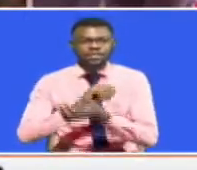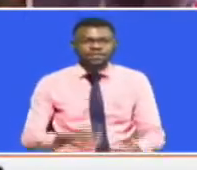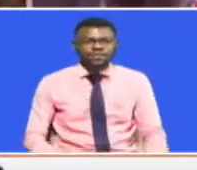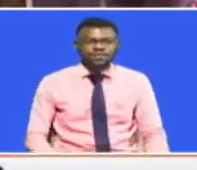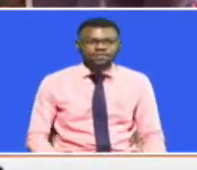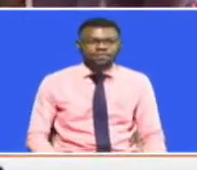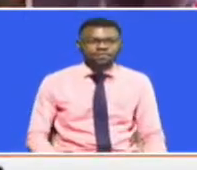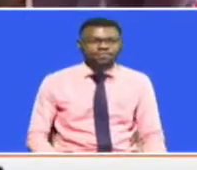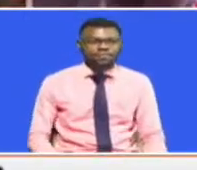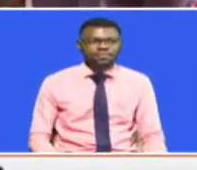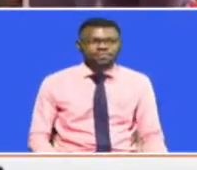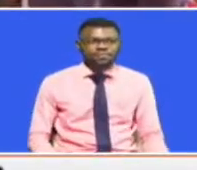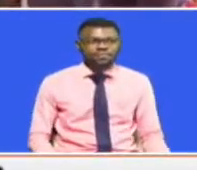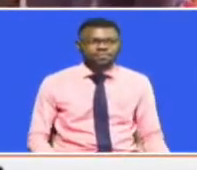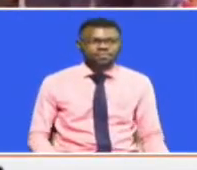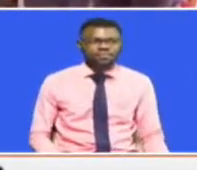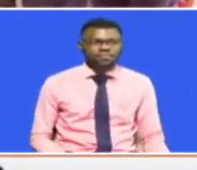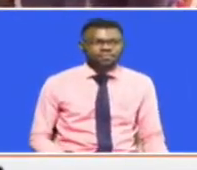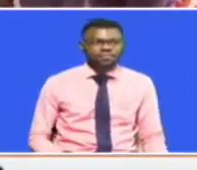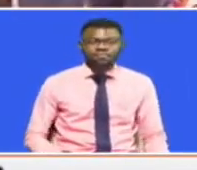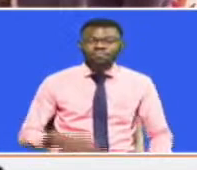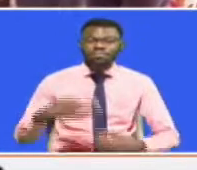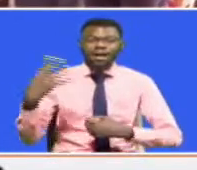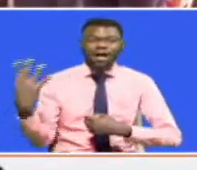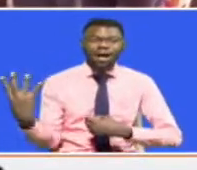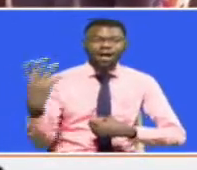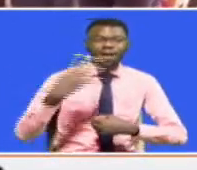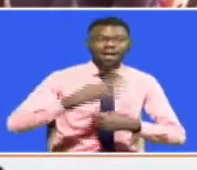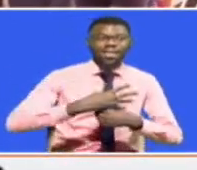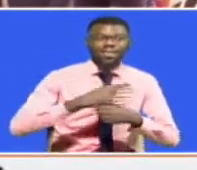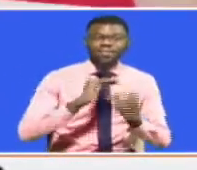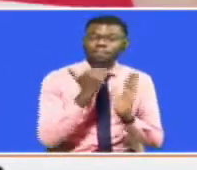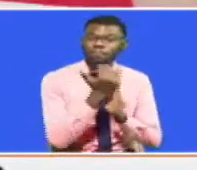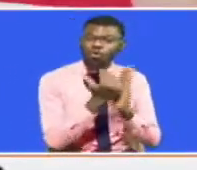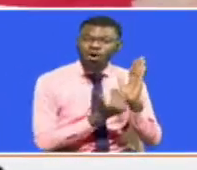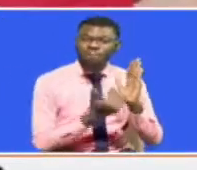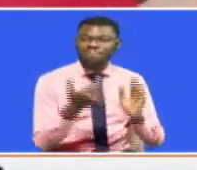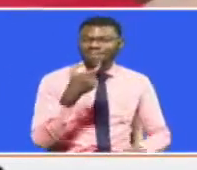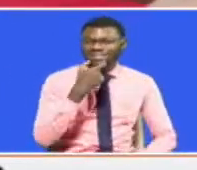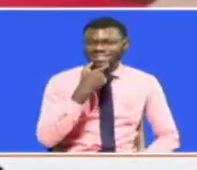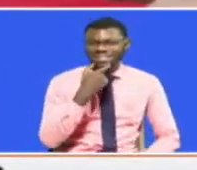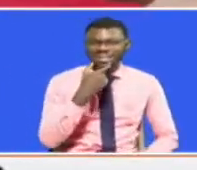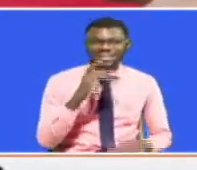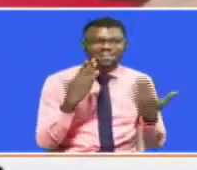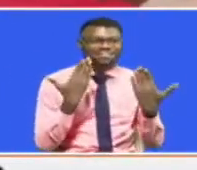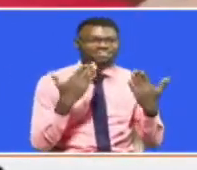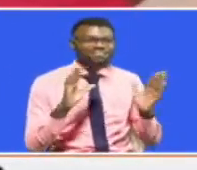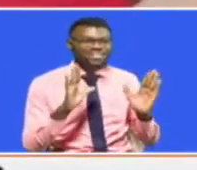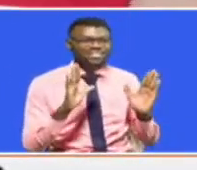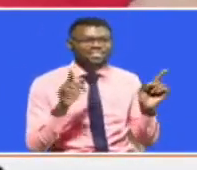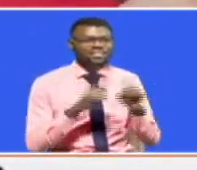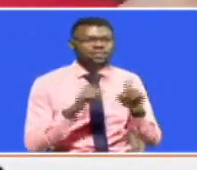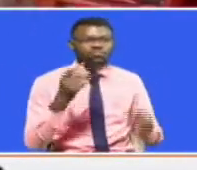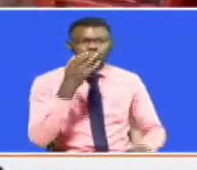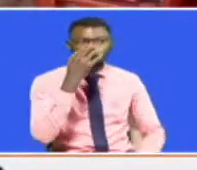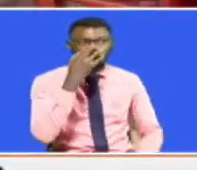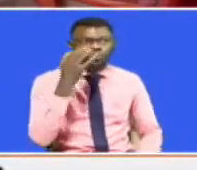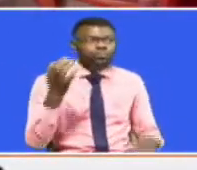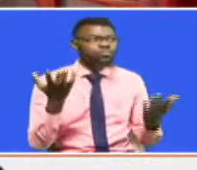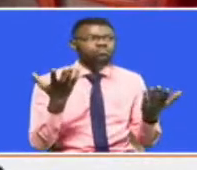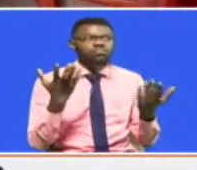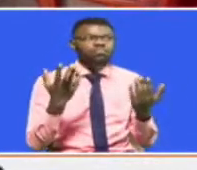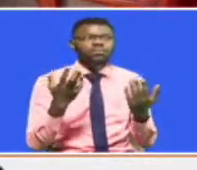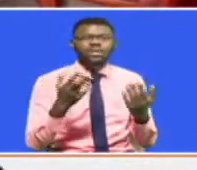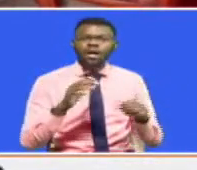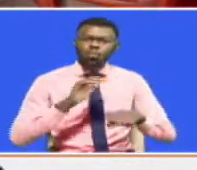entire public service. His four-day official working tour of the Nyanza region culminated with President William Ruto unveiling the goodies he had